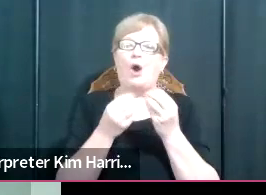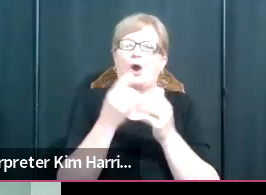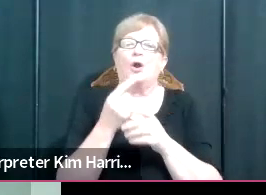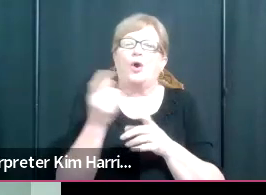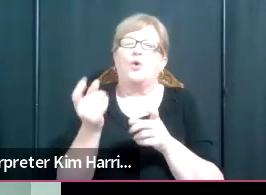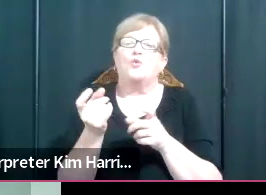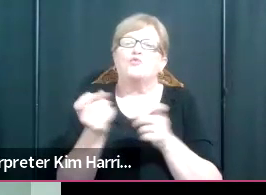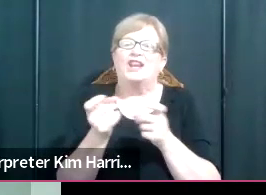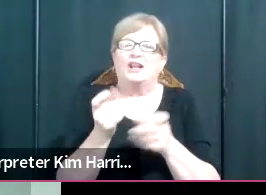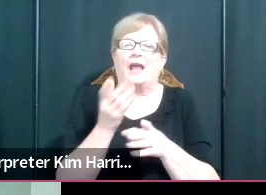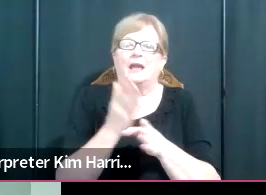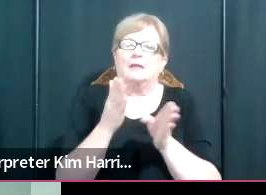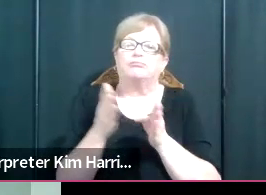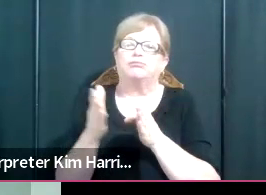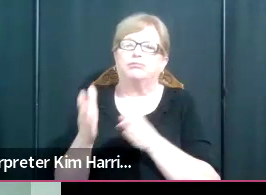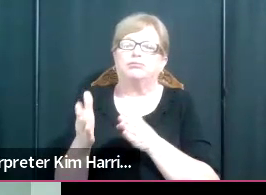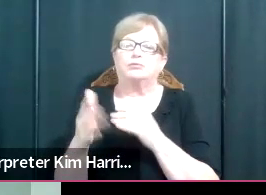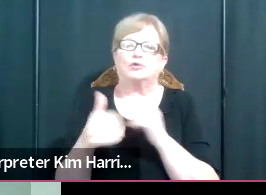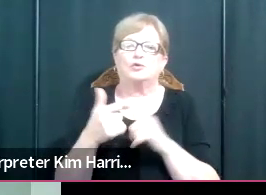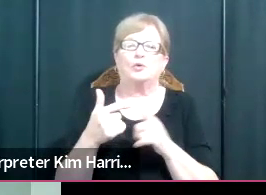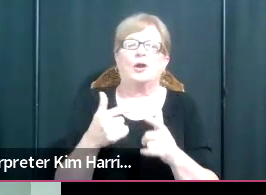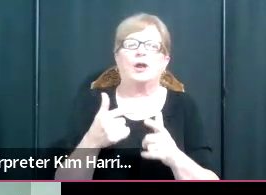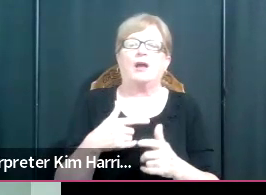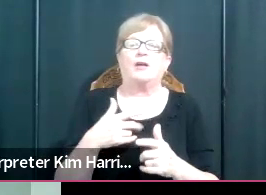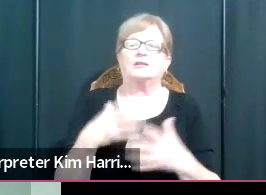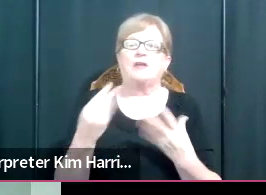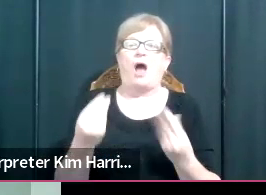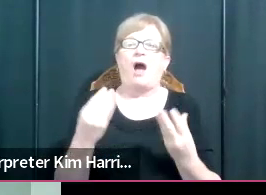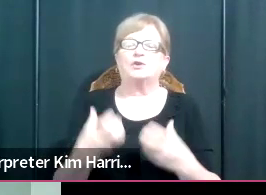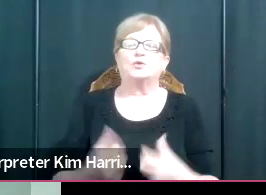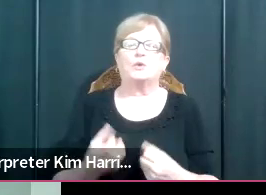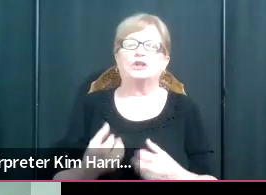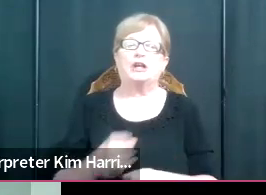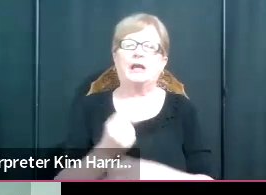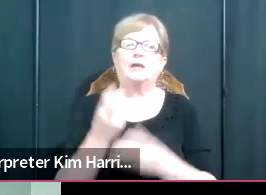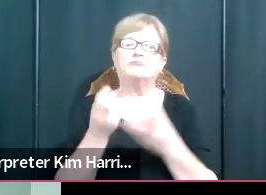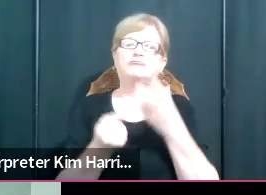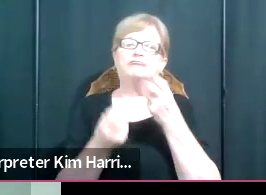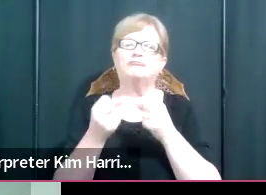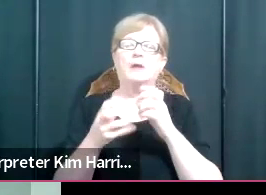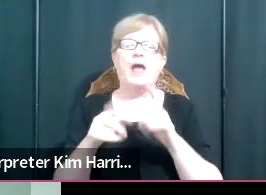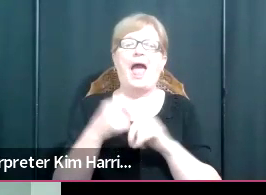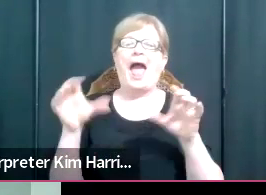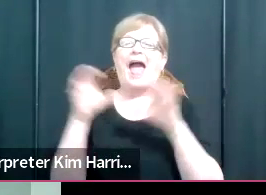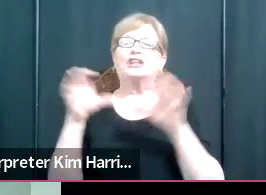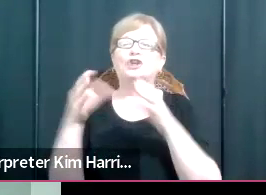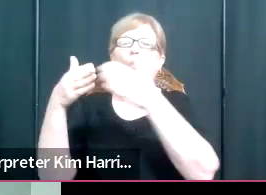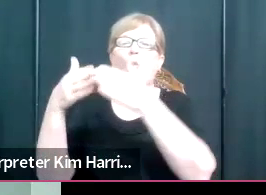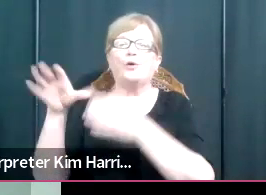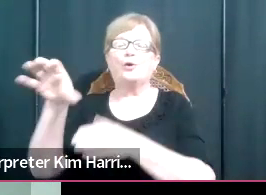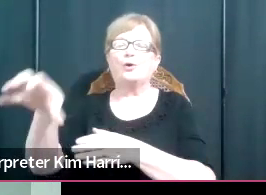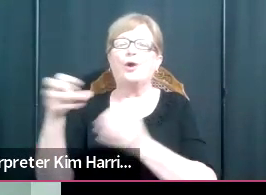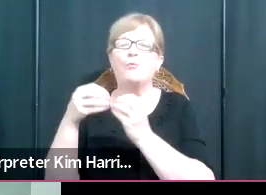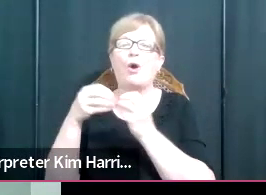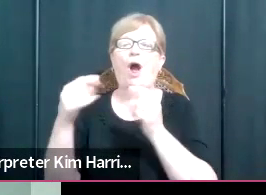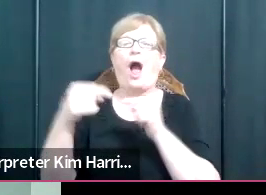learn different soft, squishy, comfy things, those types of inputs. Action corners are a little bit kind of